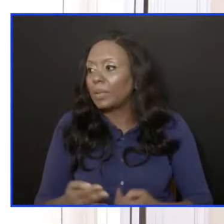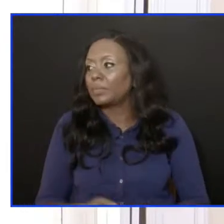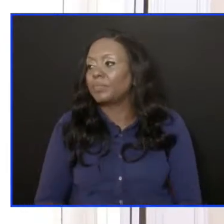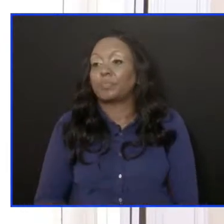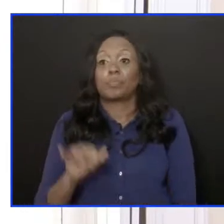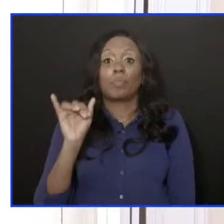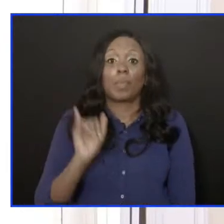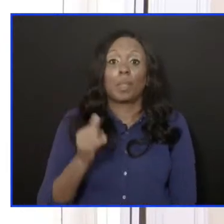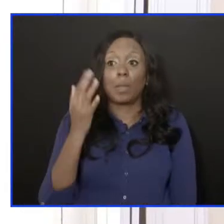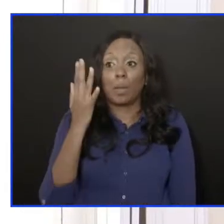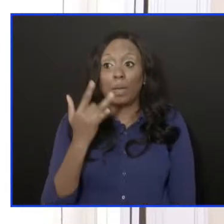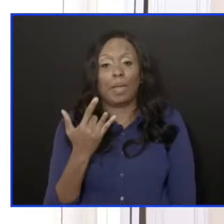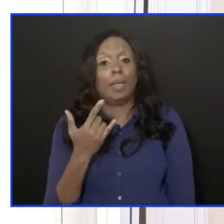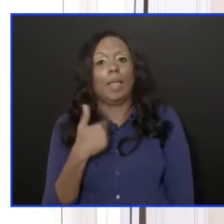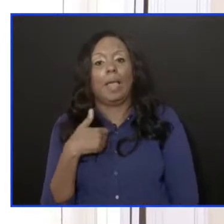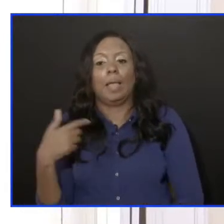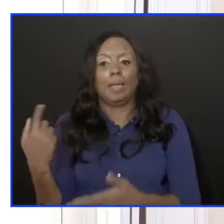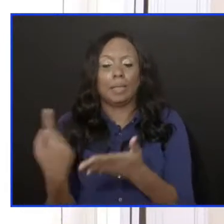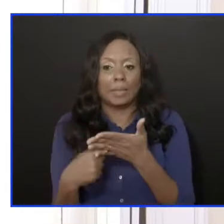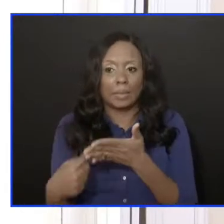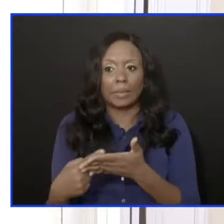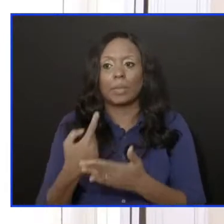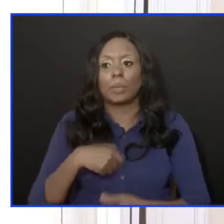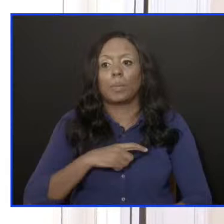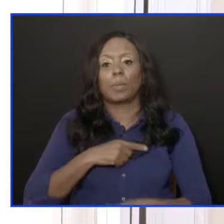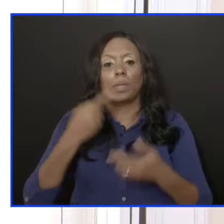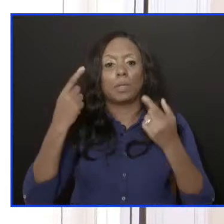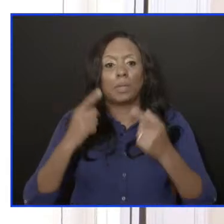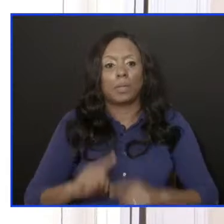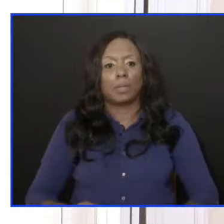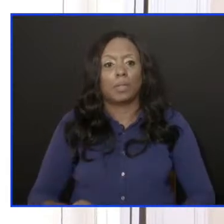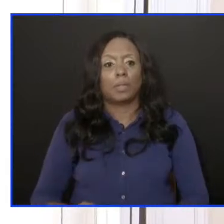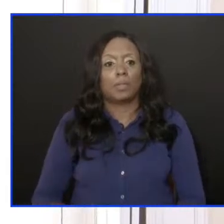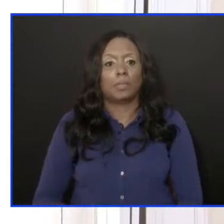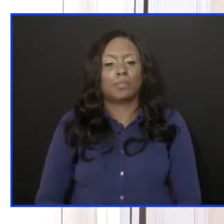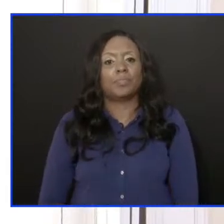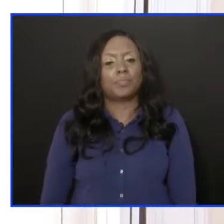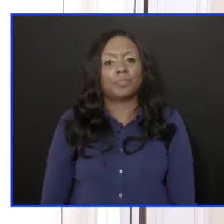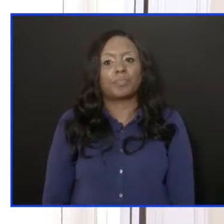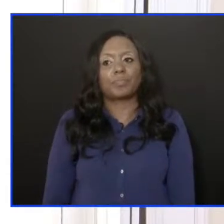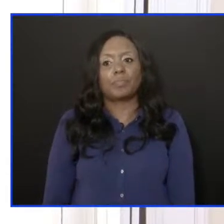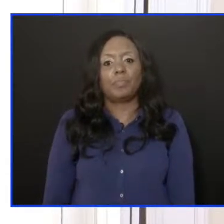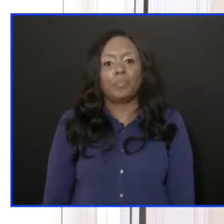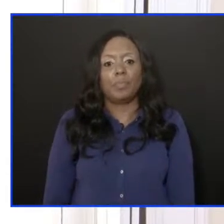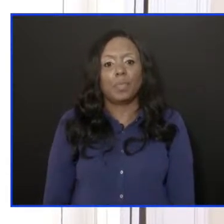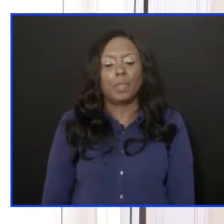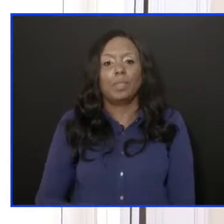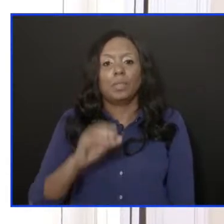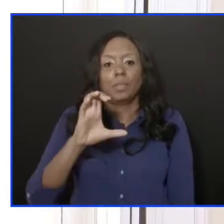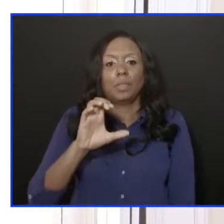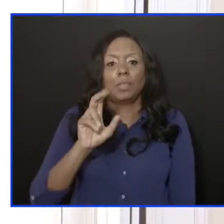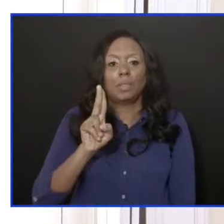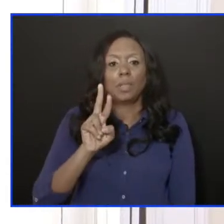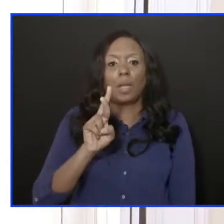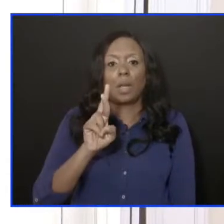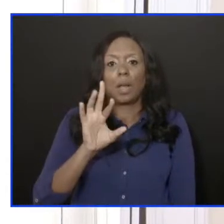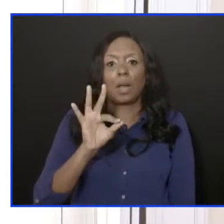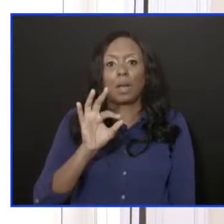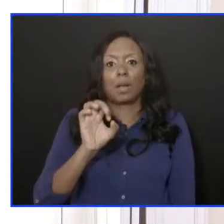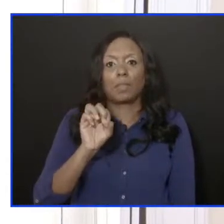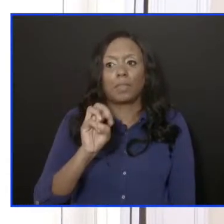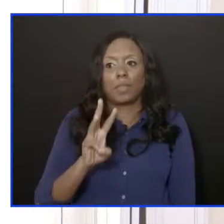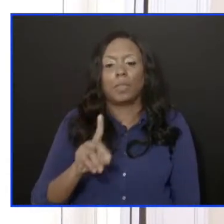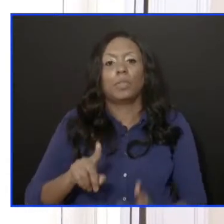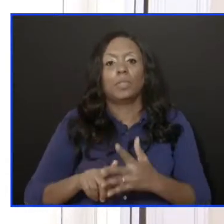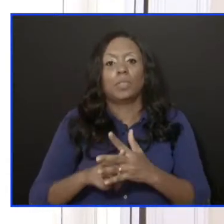that backdrop that after consultation, we have agreed that we will now shorten the curfew hours, and that